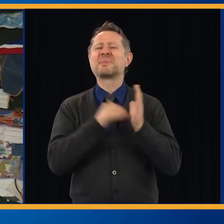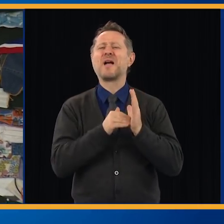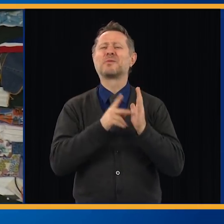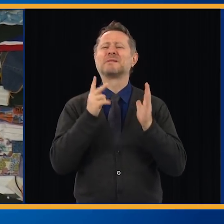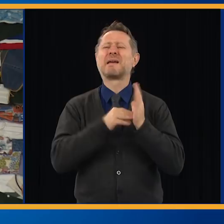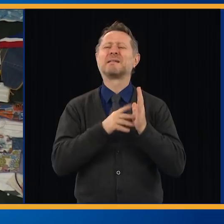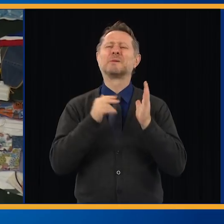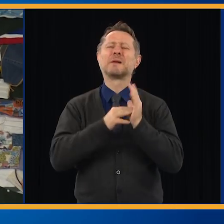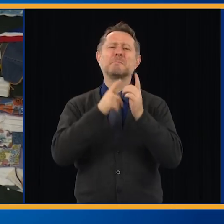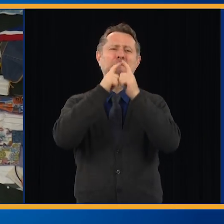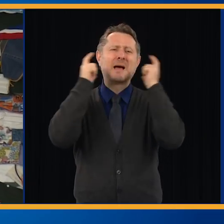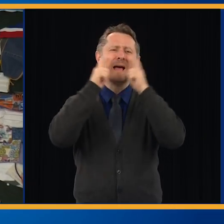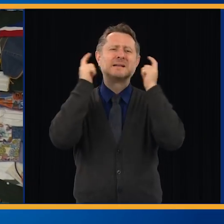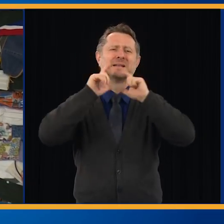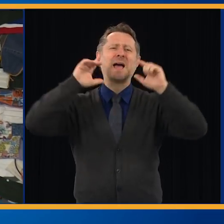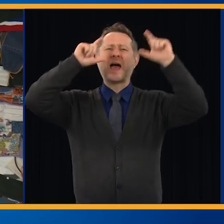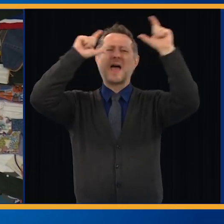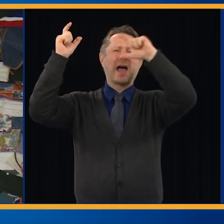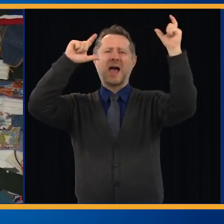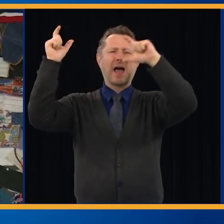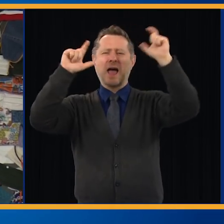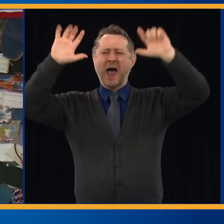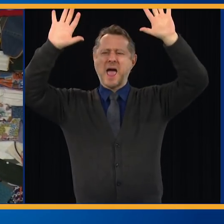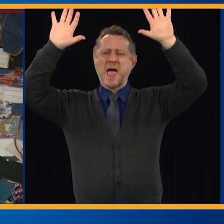unsolicited, in the mail,